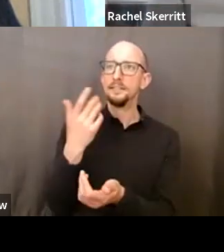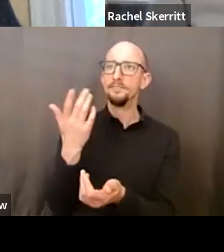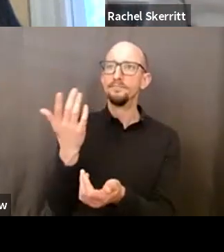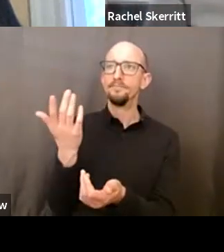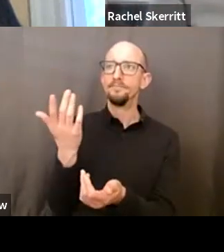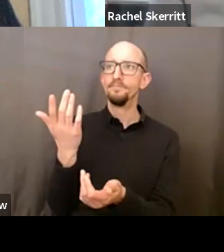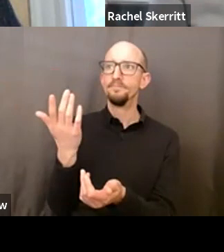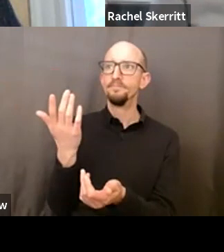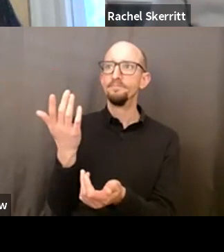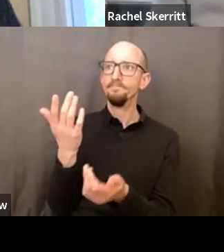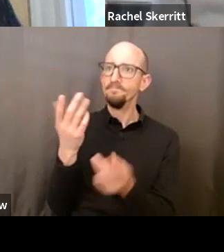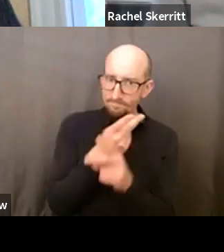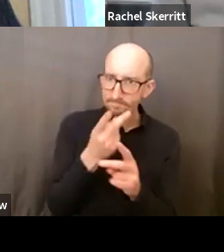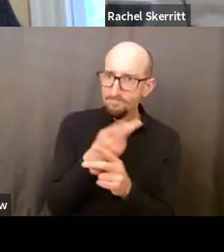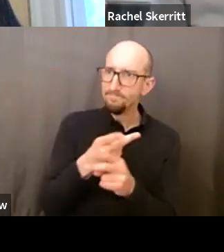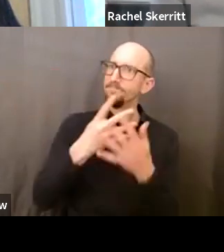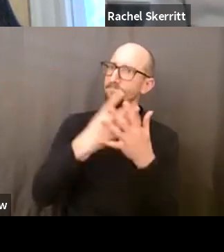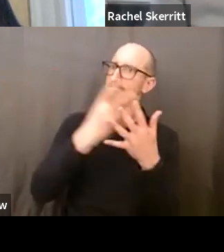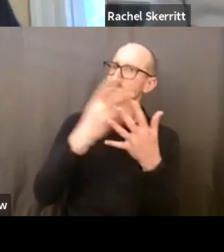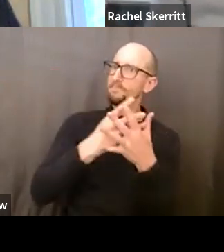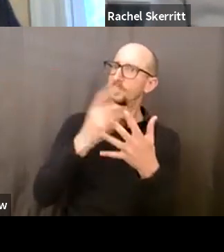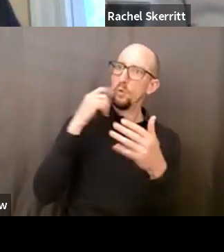I think we've done that in terms of